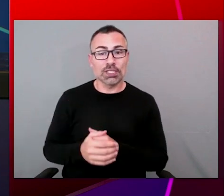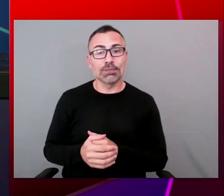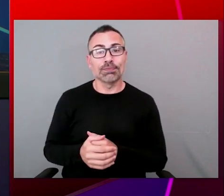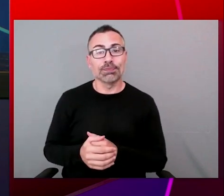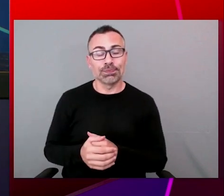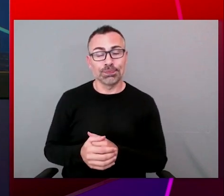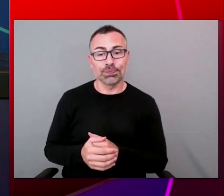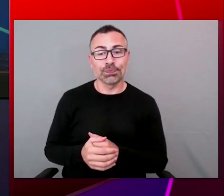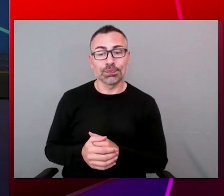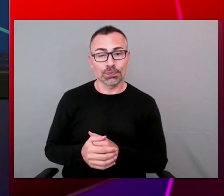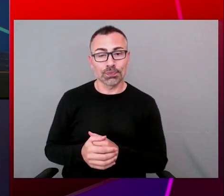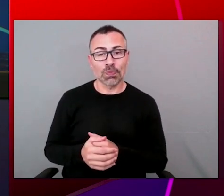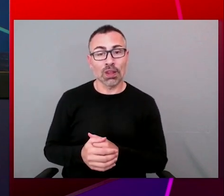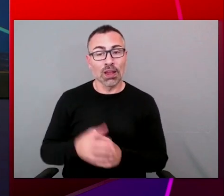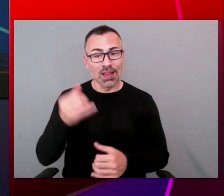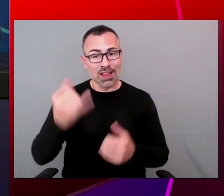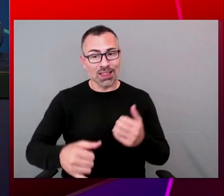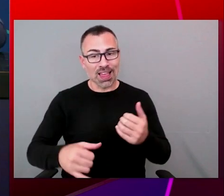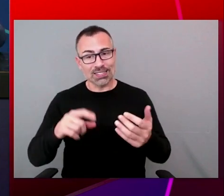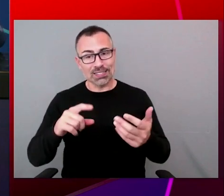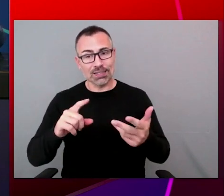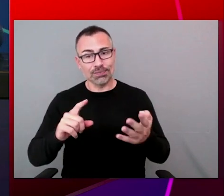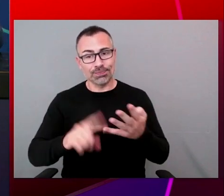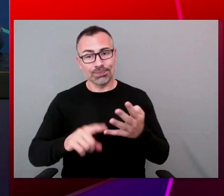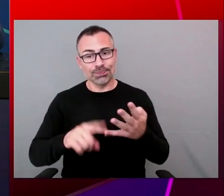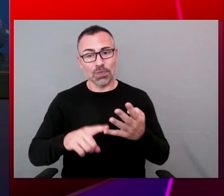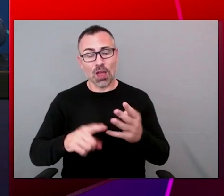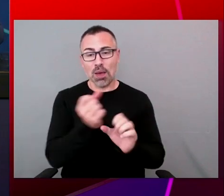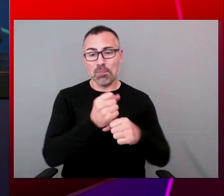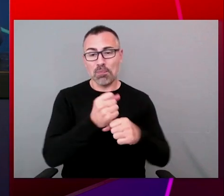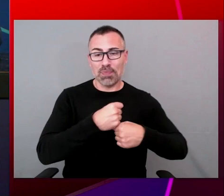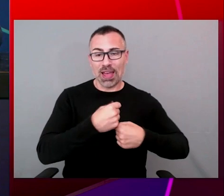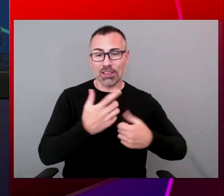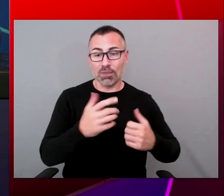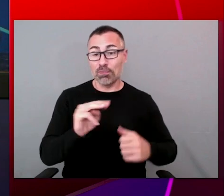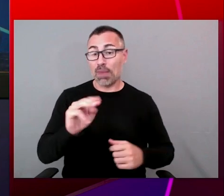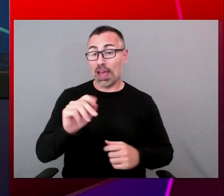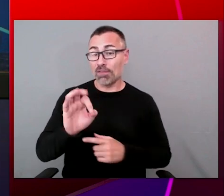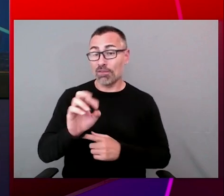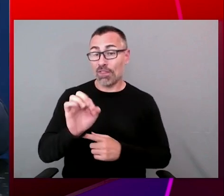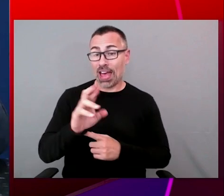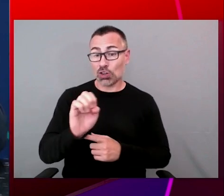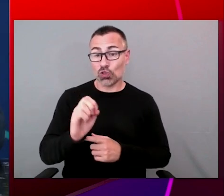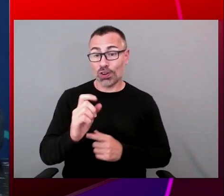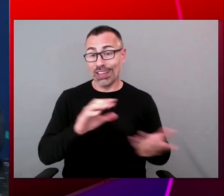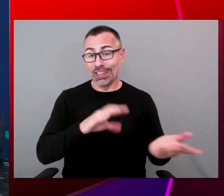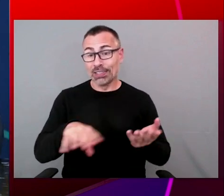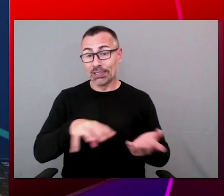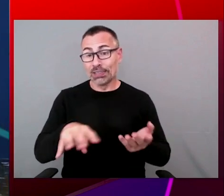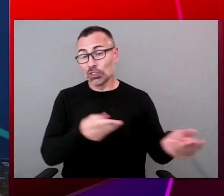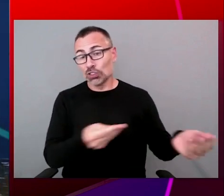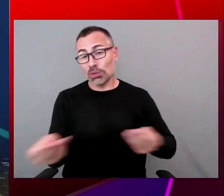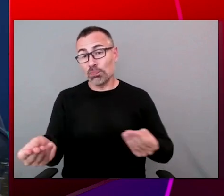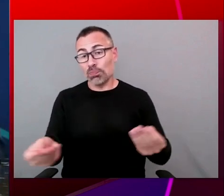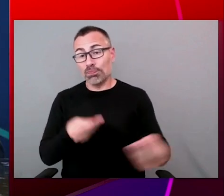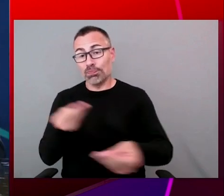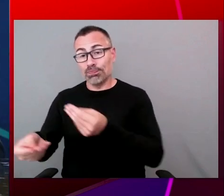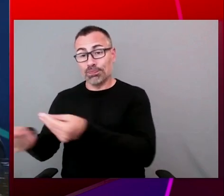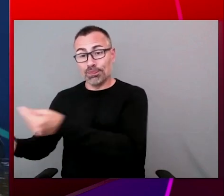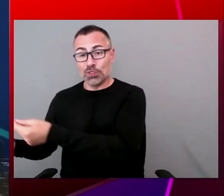in on manufacturing and supply chain. So long practice. It's been around for, we've been doing it for three plus years.